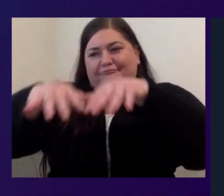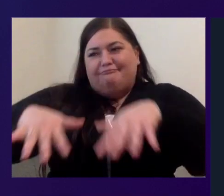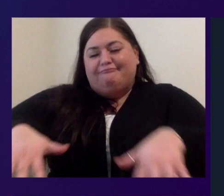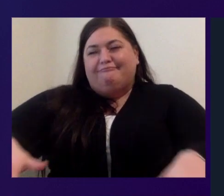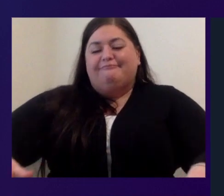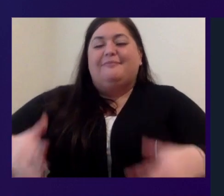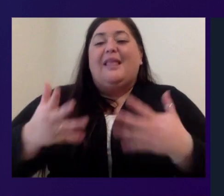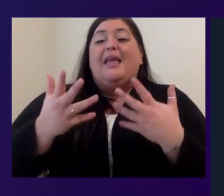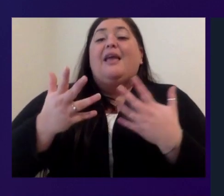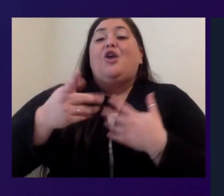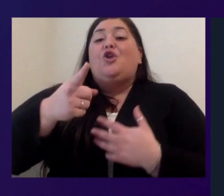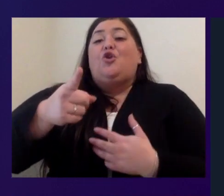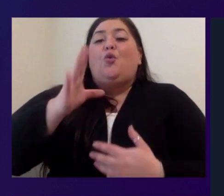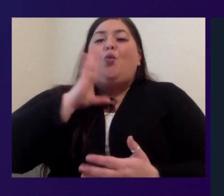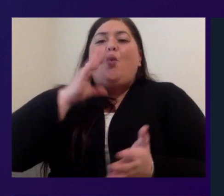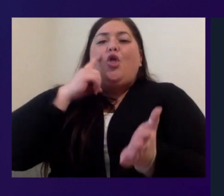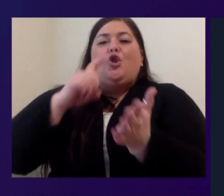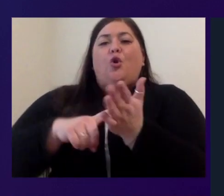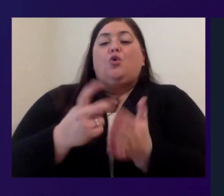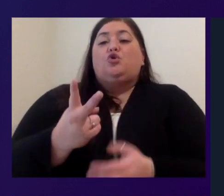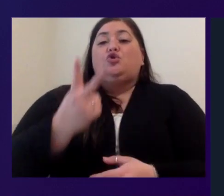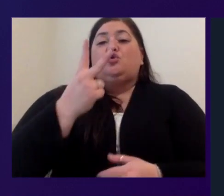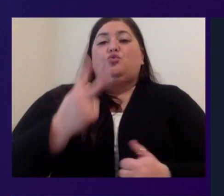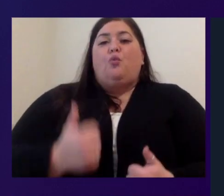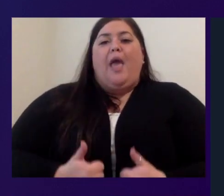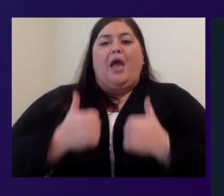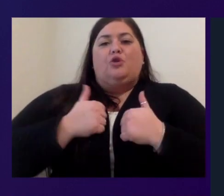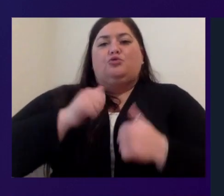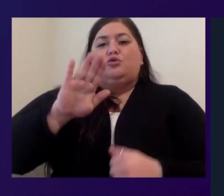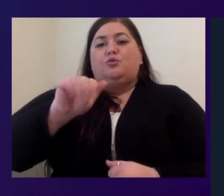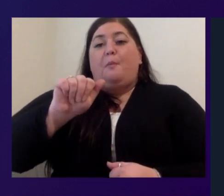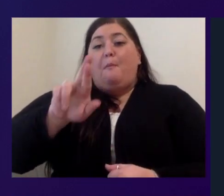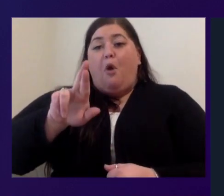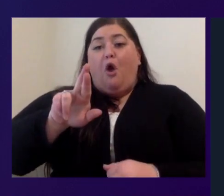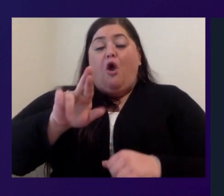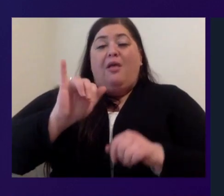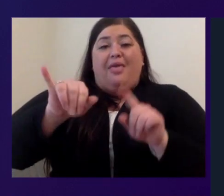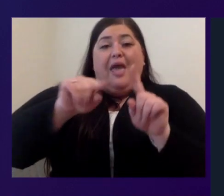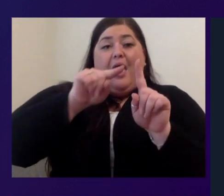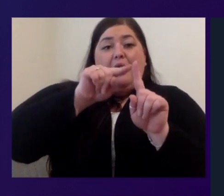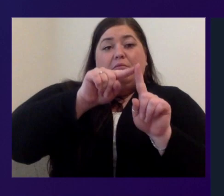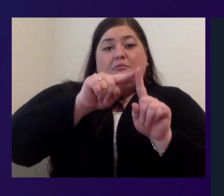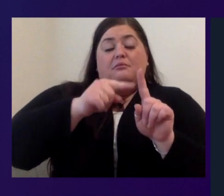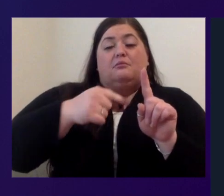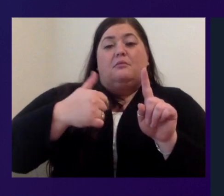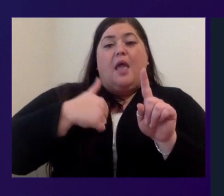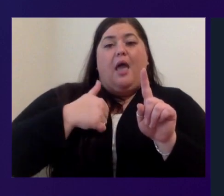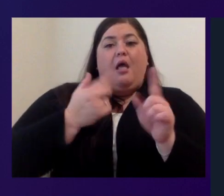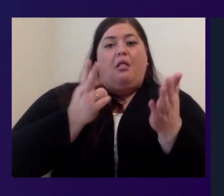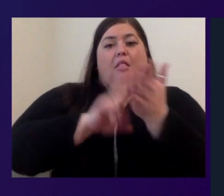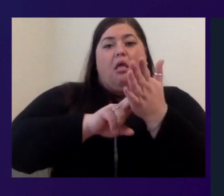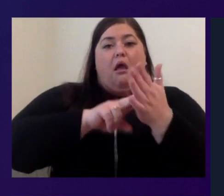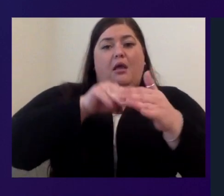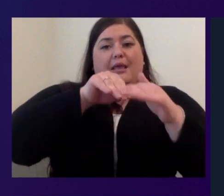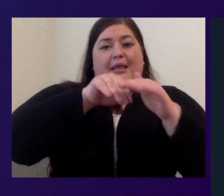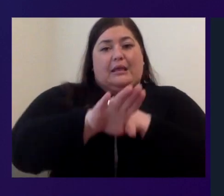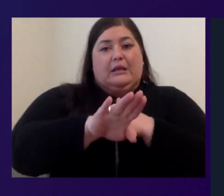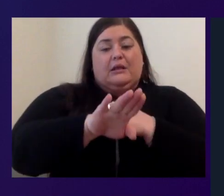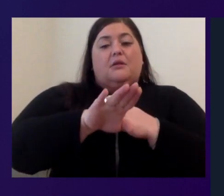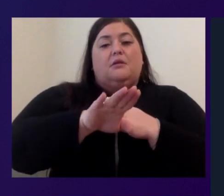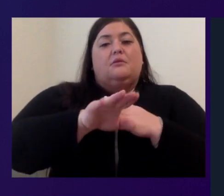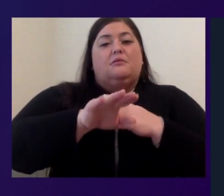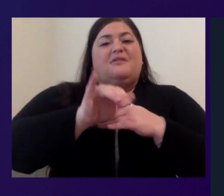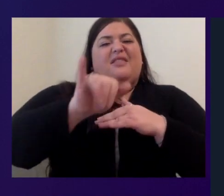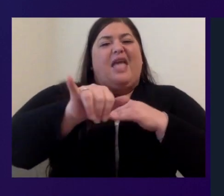notice the two address bars here, right? That first address bar is what you're talking about, where I, the end user, go and log into this to get access to